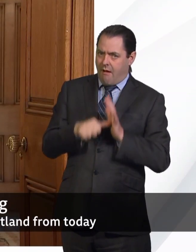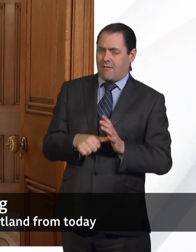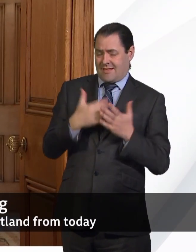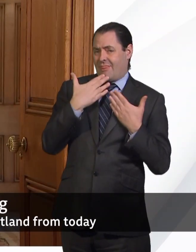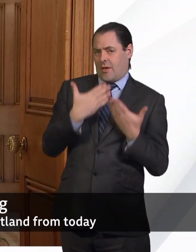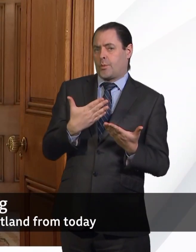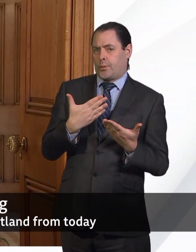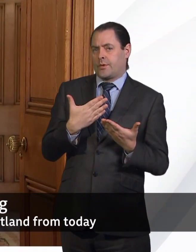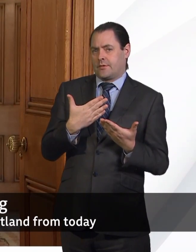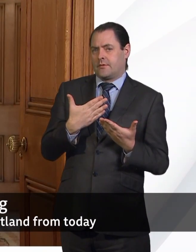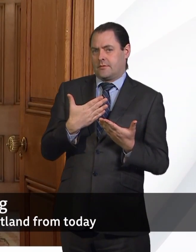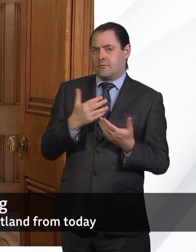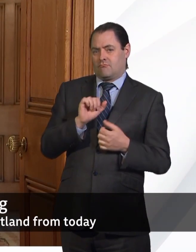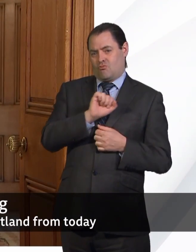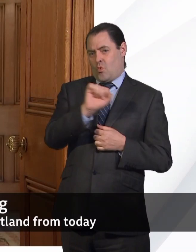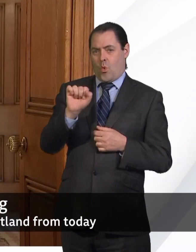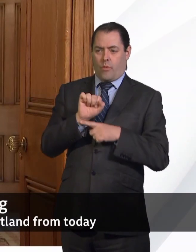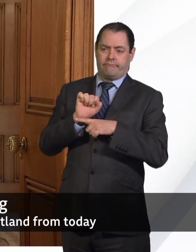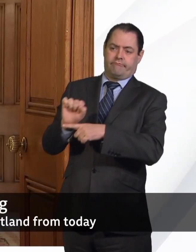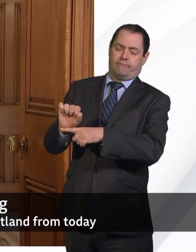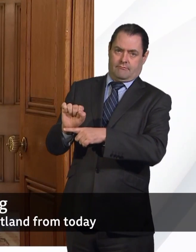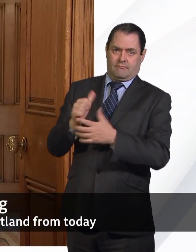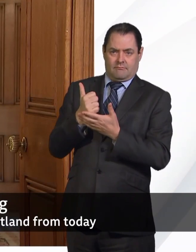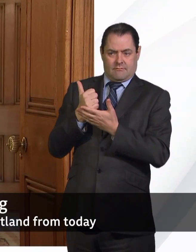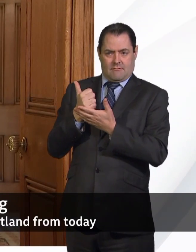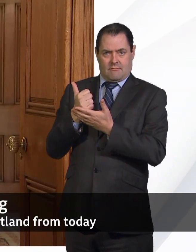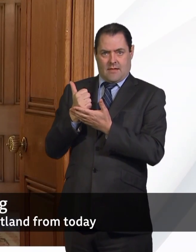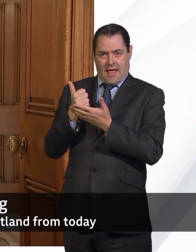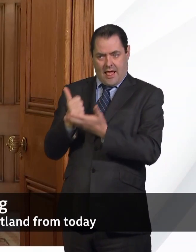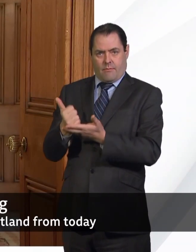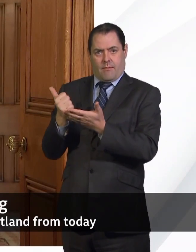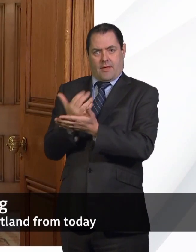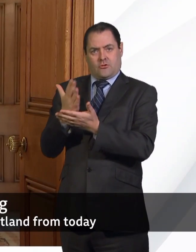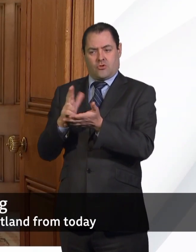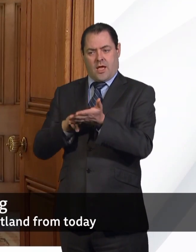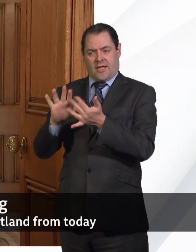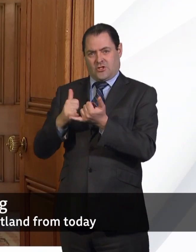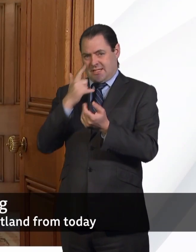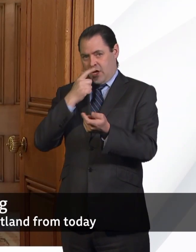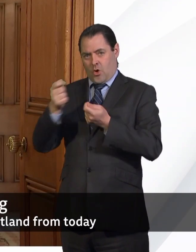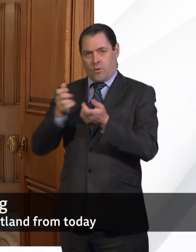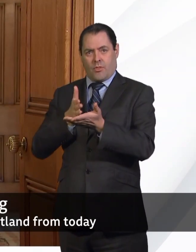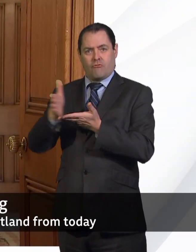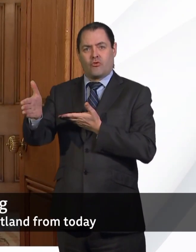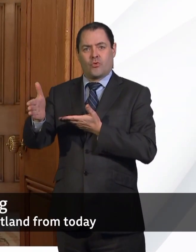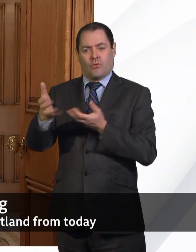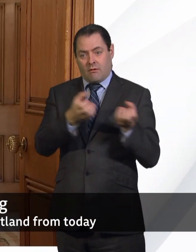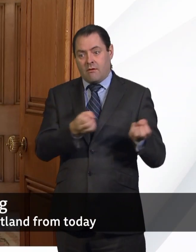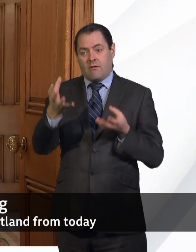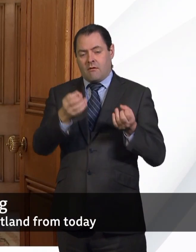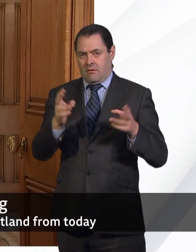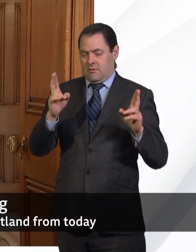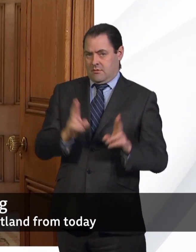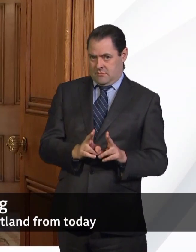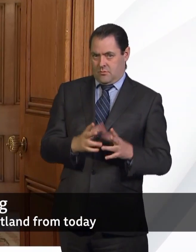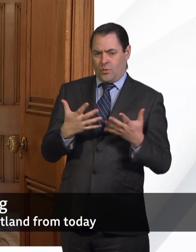gone to, because your actions have helped the NHS to cope. We're looking carefully at how we can make your